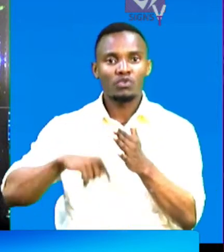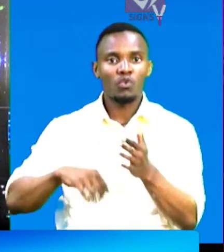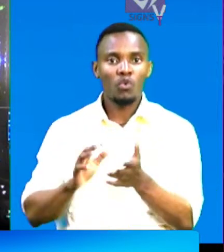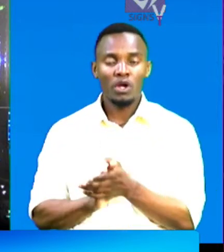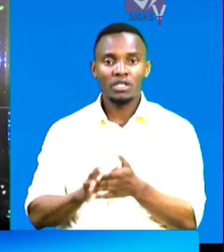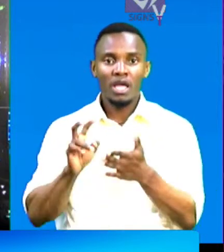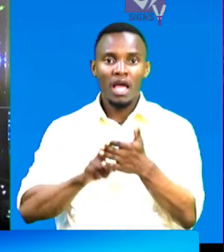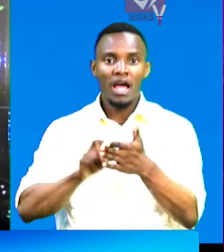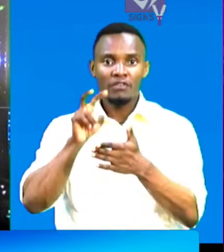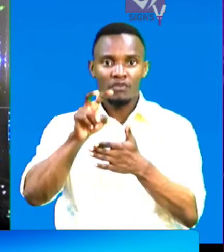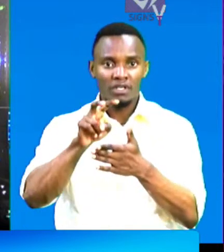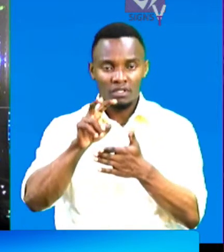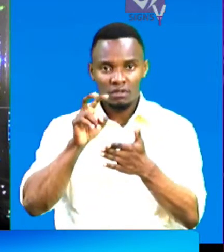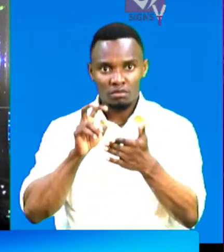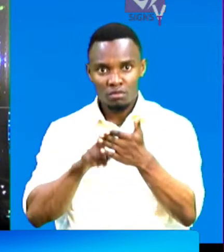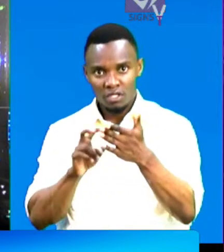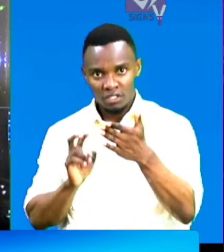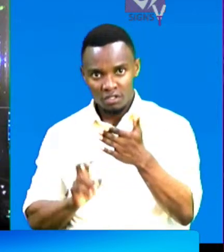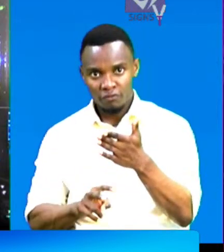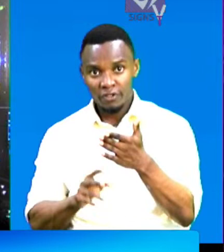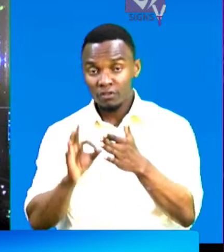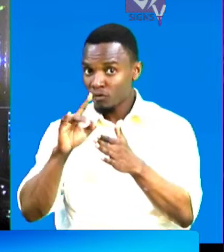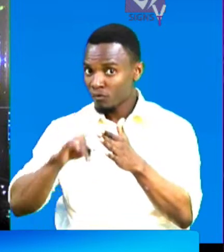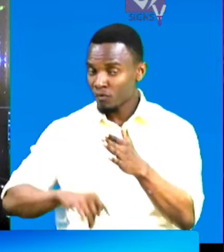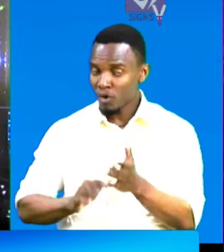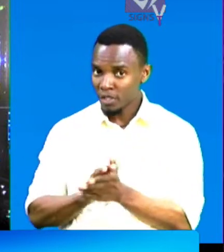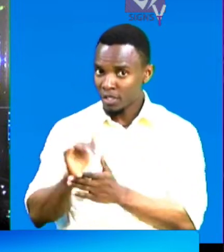and disadvantages of this